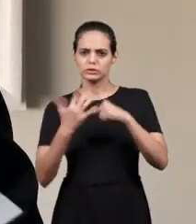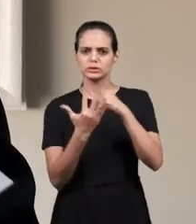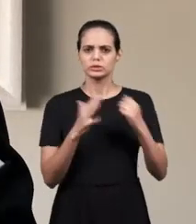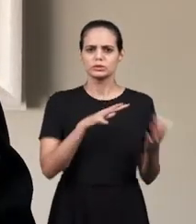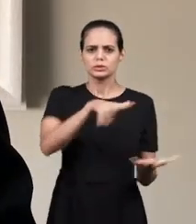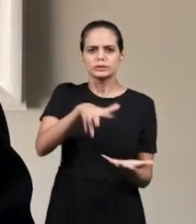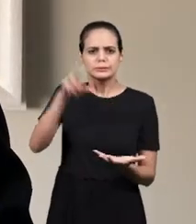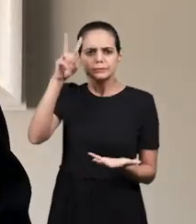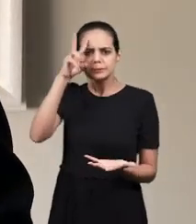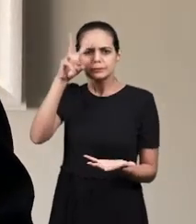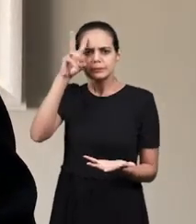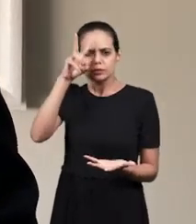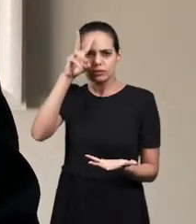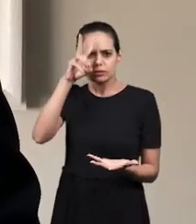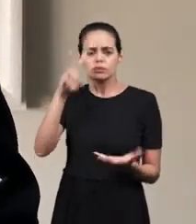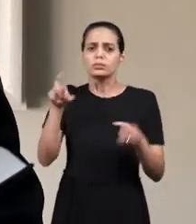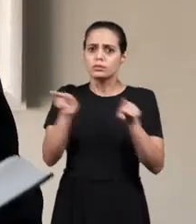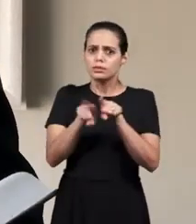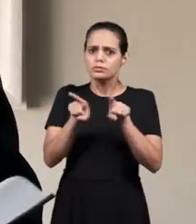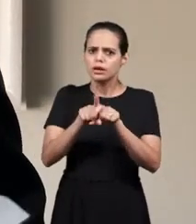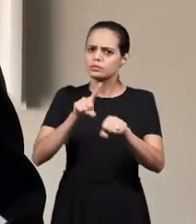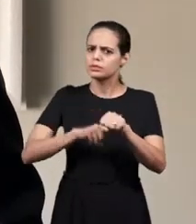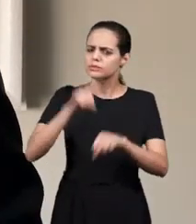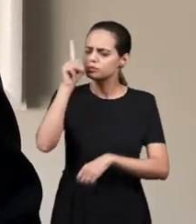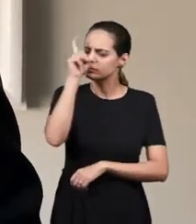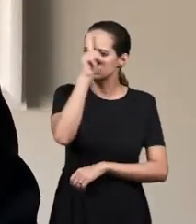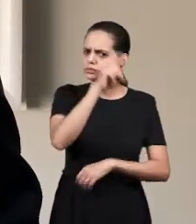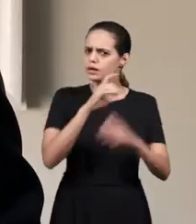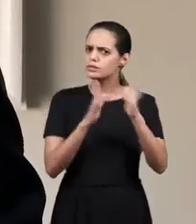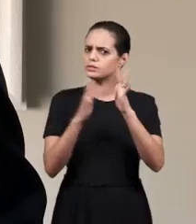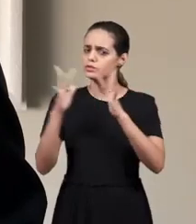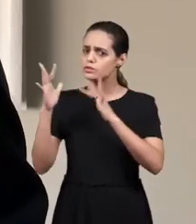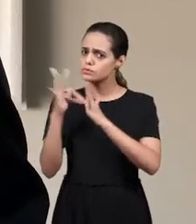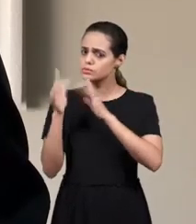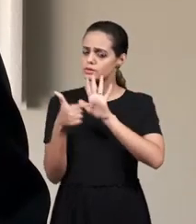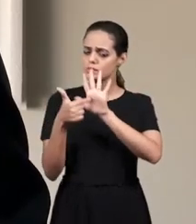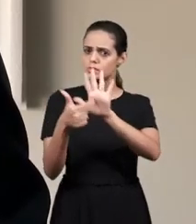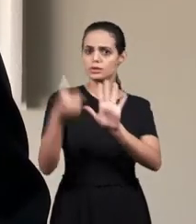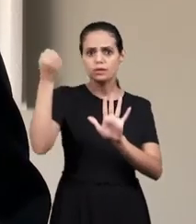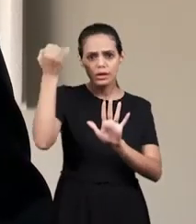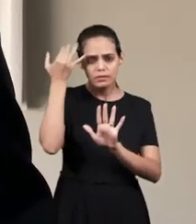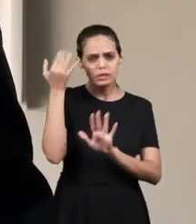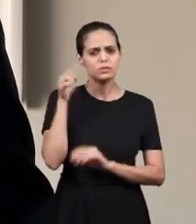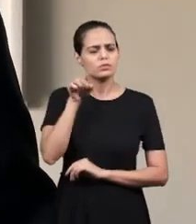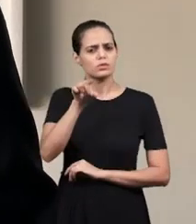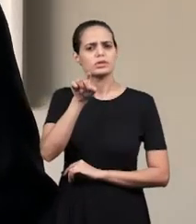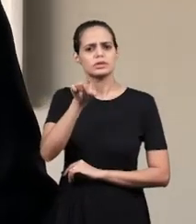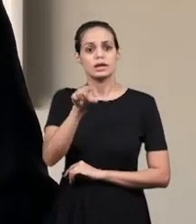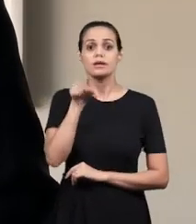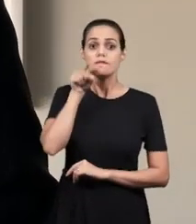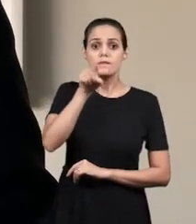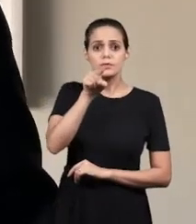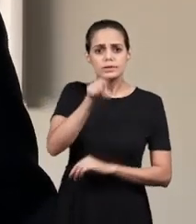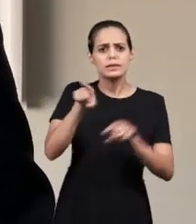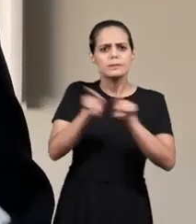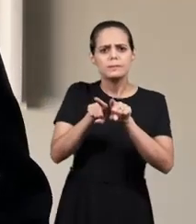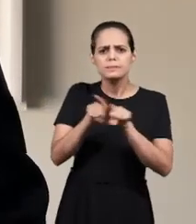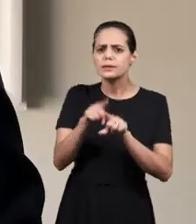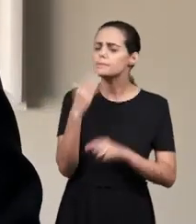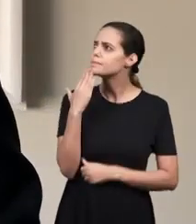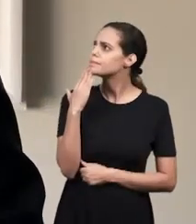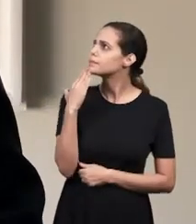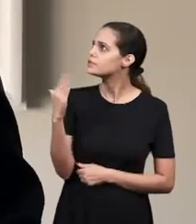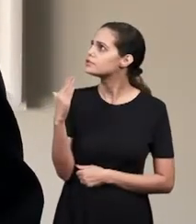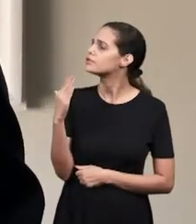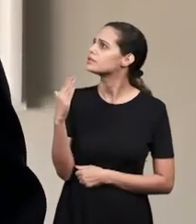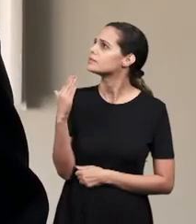in. And you who are listening to us tonight, you need to constrain him and ask him to stay and abide with